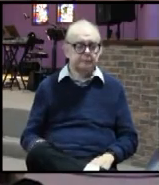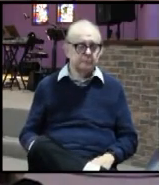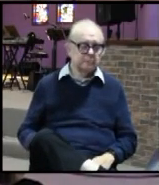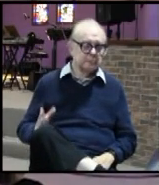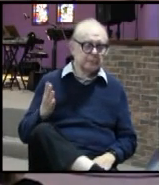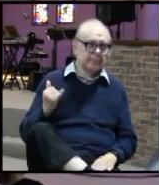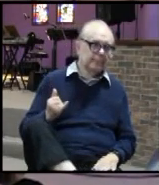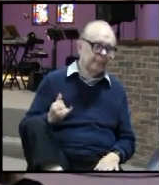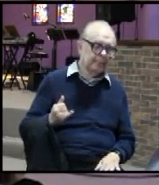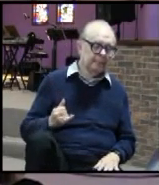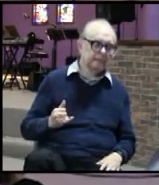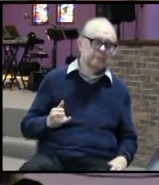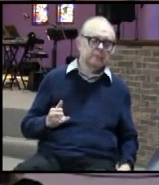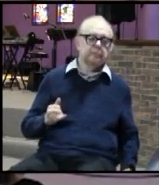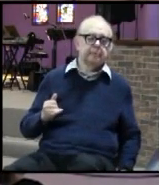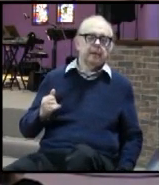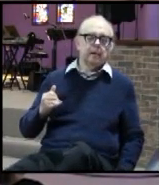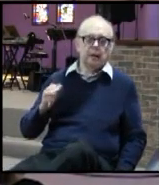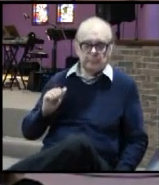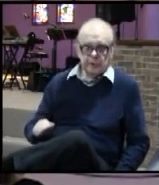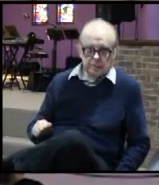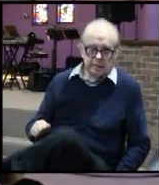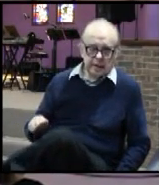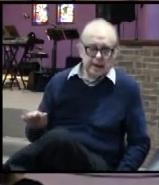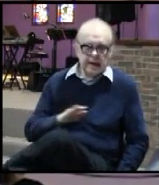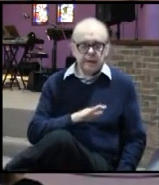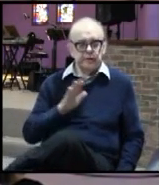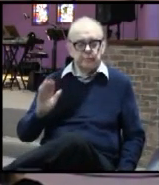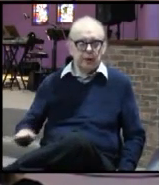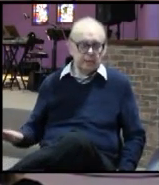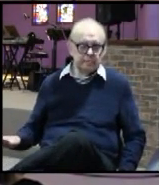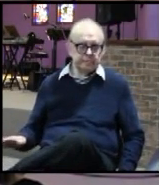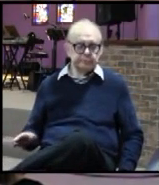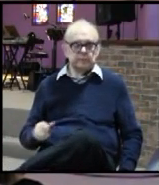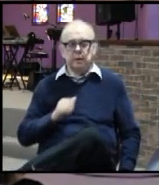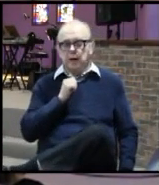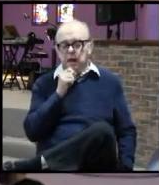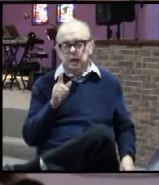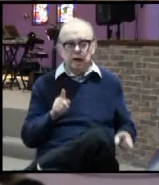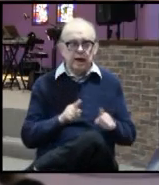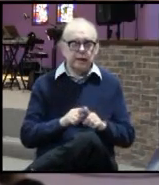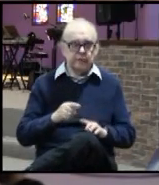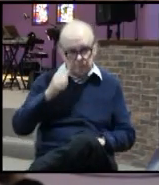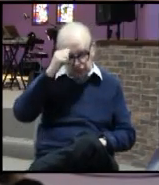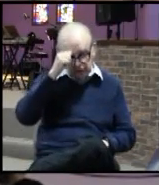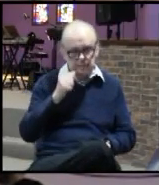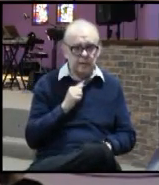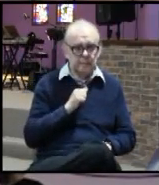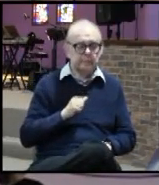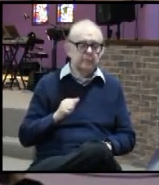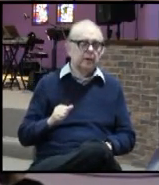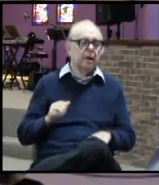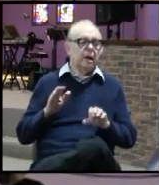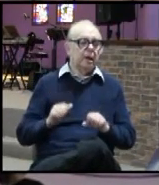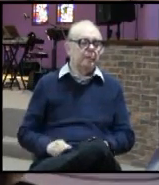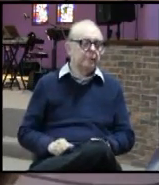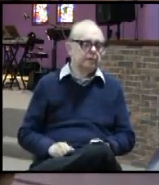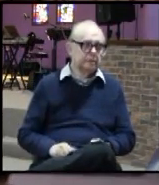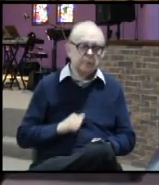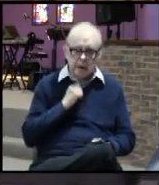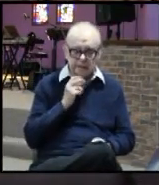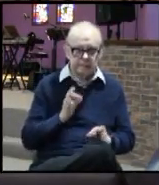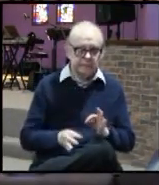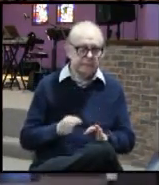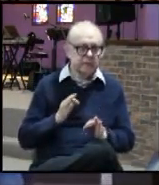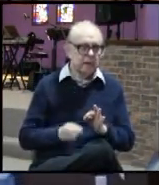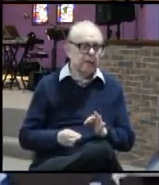Because the capacity that they have is as a child, not as an adult. Capacity is not determined, ladies and gentlemen,